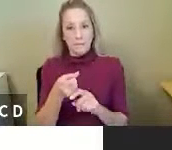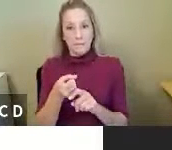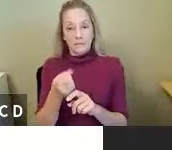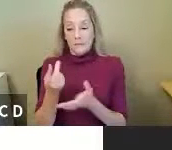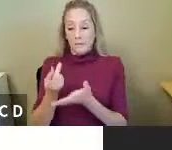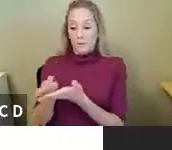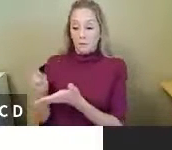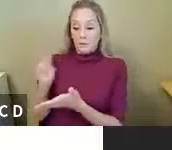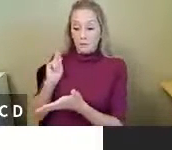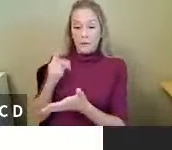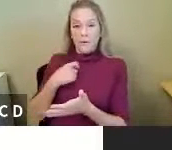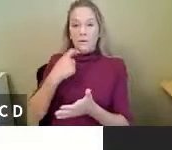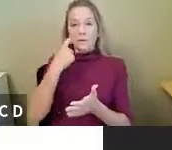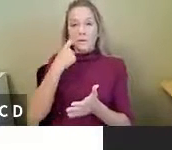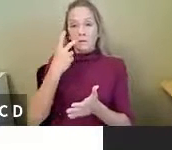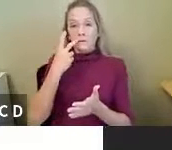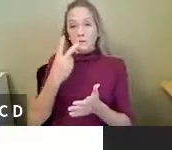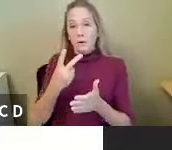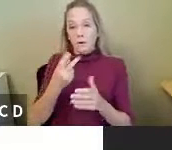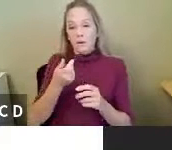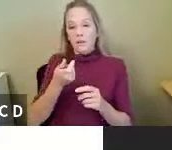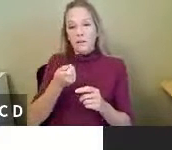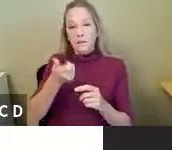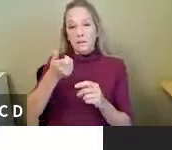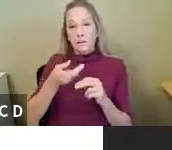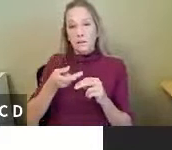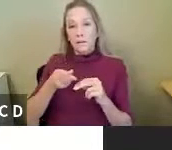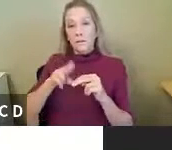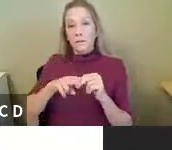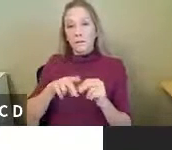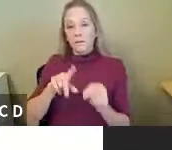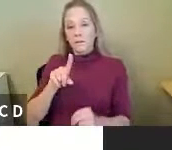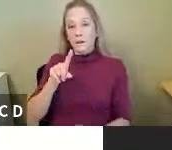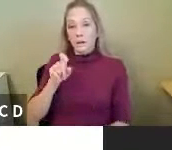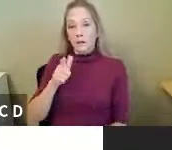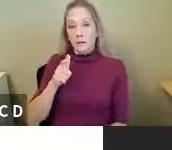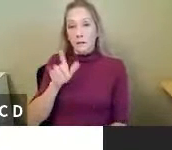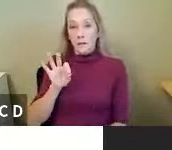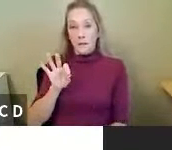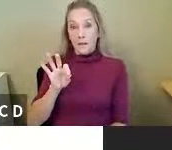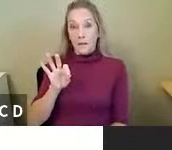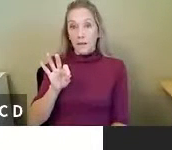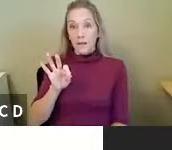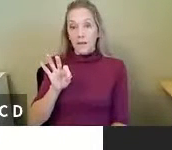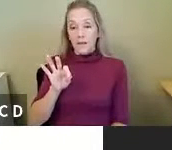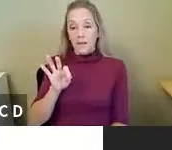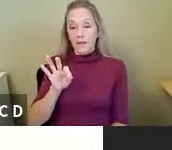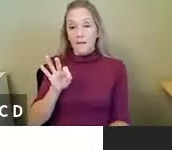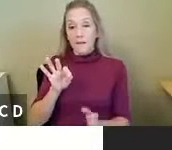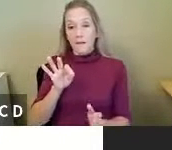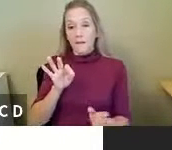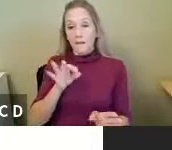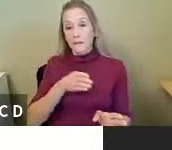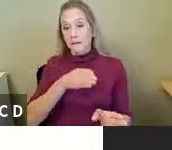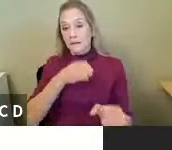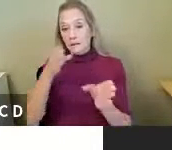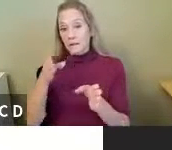had just started to see that increase. And so we were at 129. Next slide,